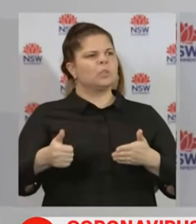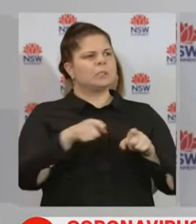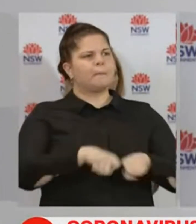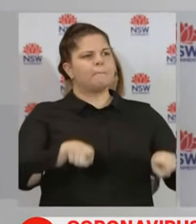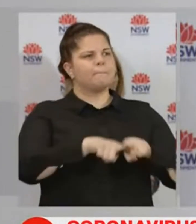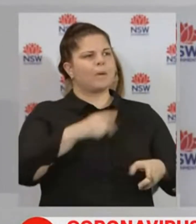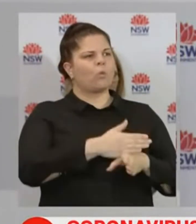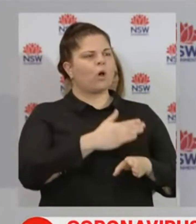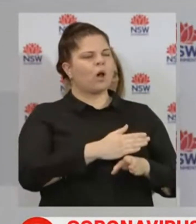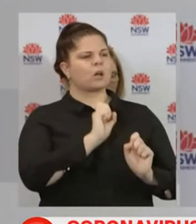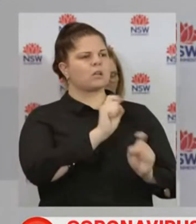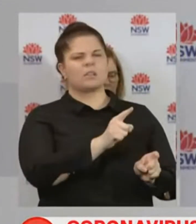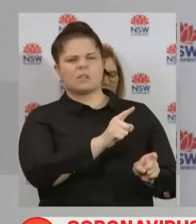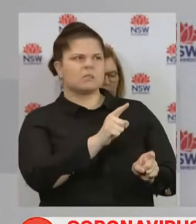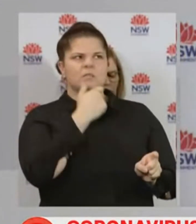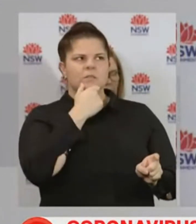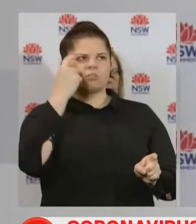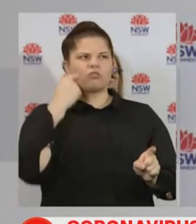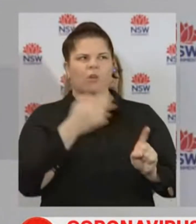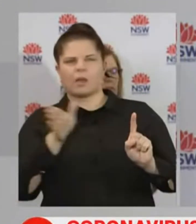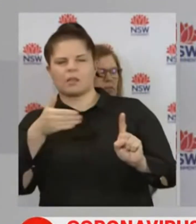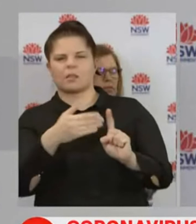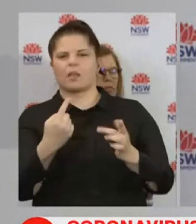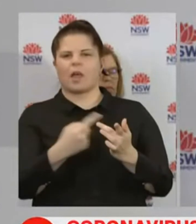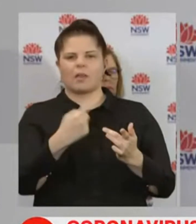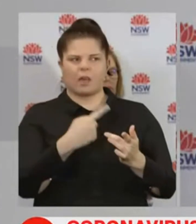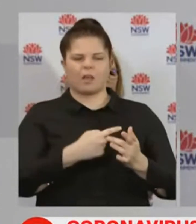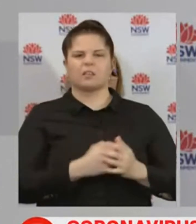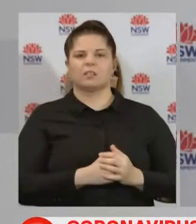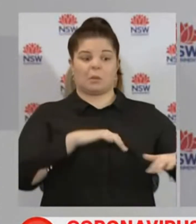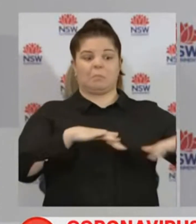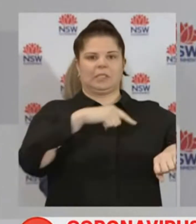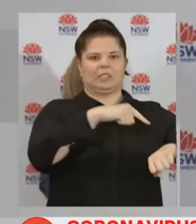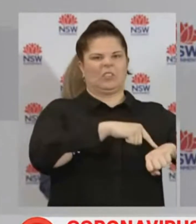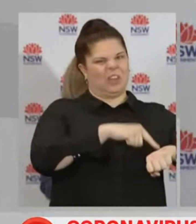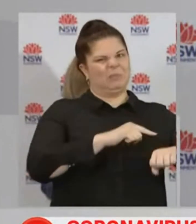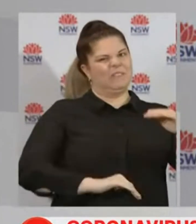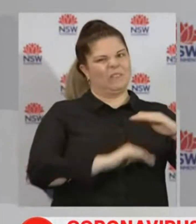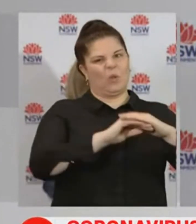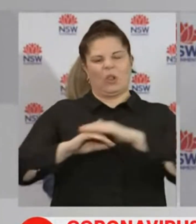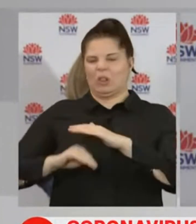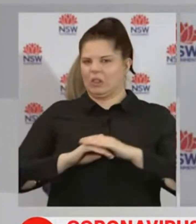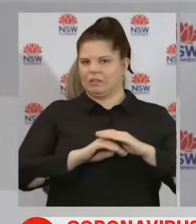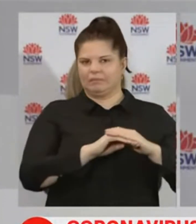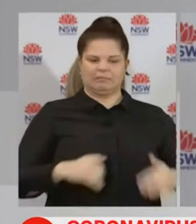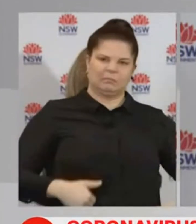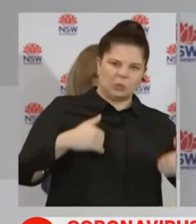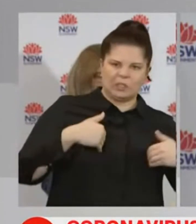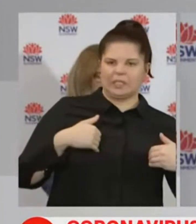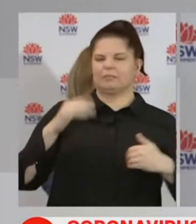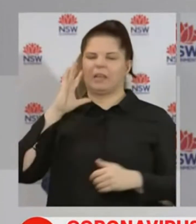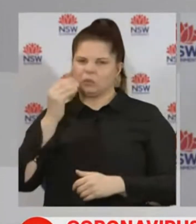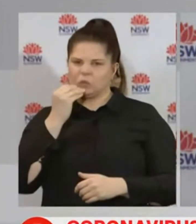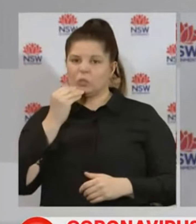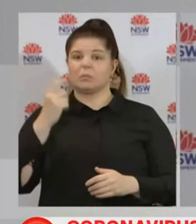avoid buses and trains in the peak who are already pretty much at capacity. But again, if you want to use the system during those peak times,